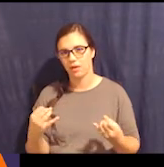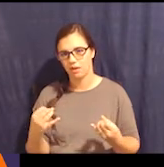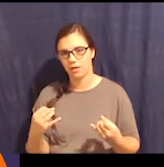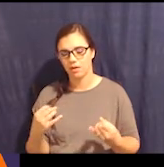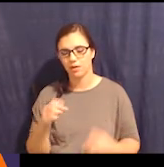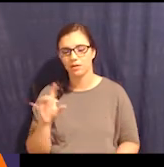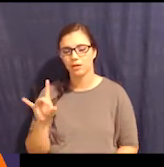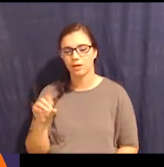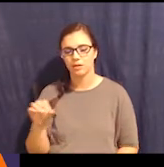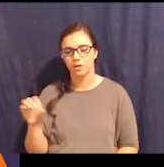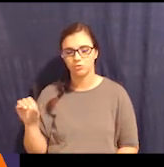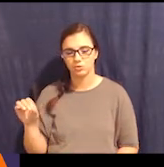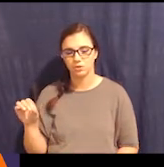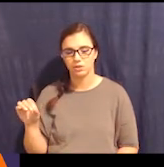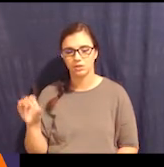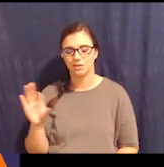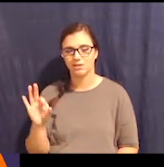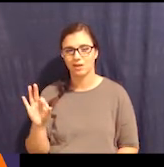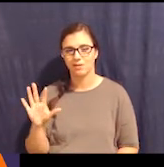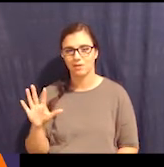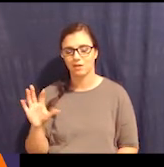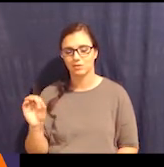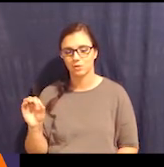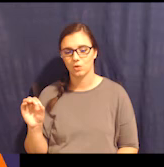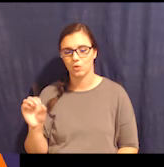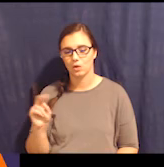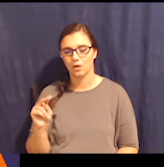1-800-950-NAMI or